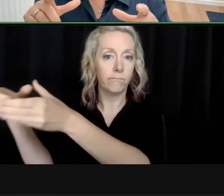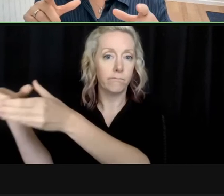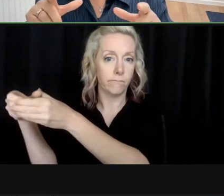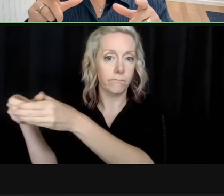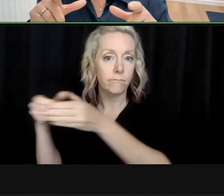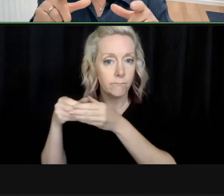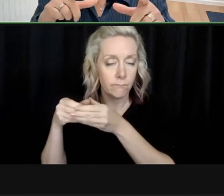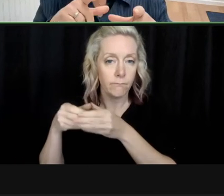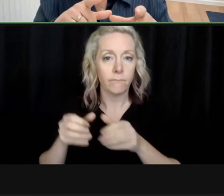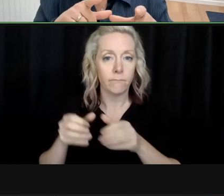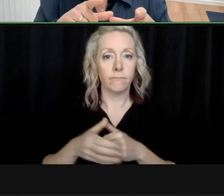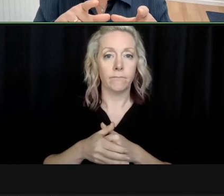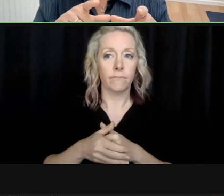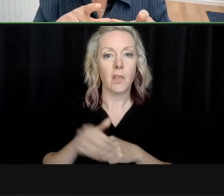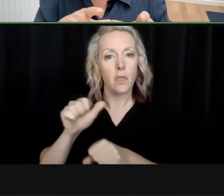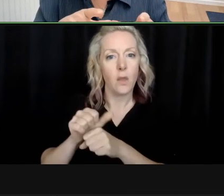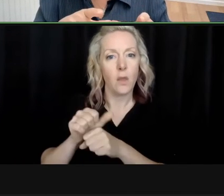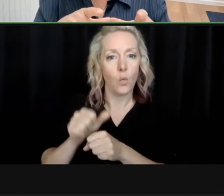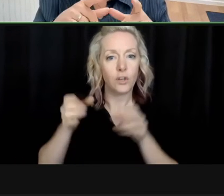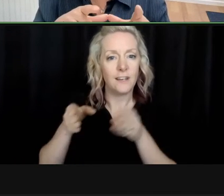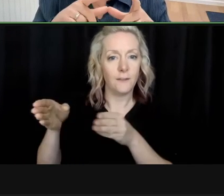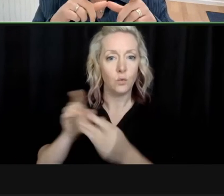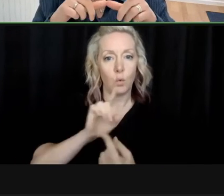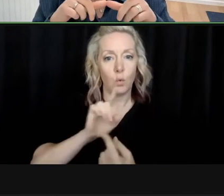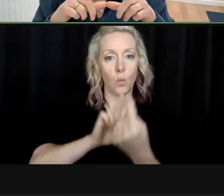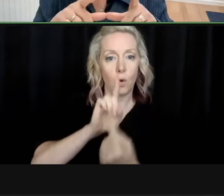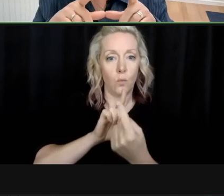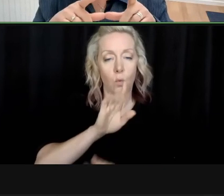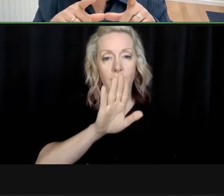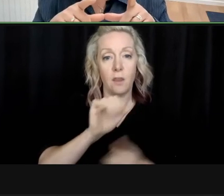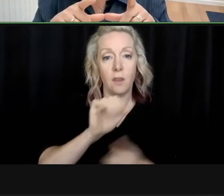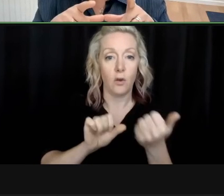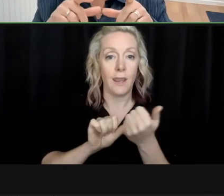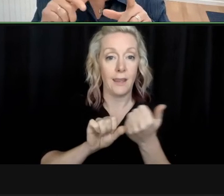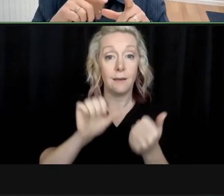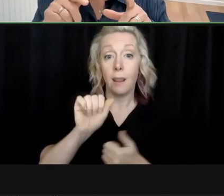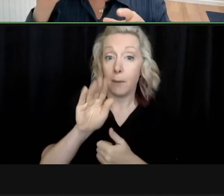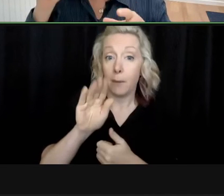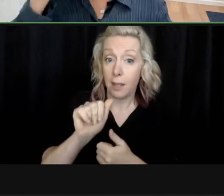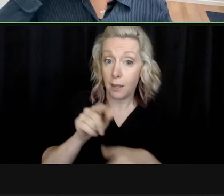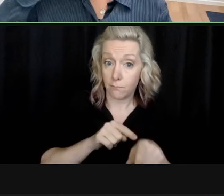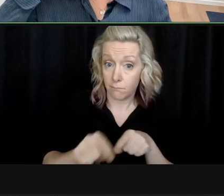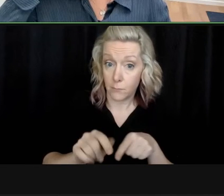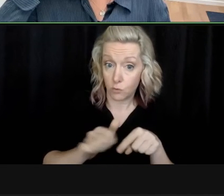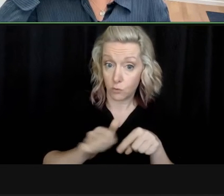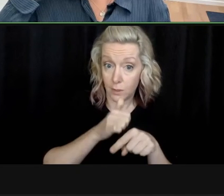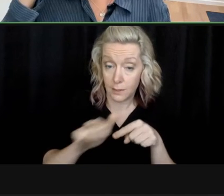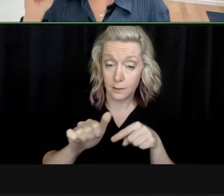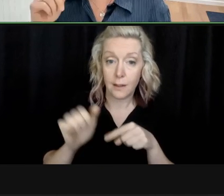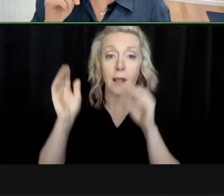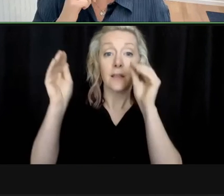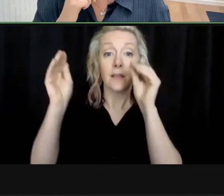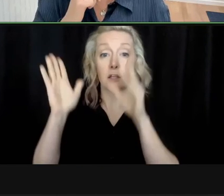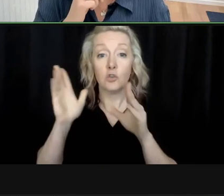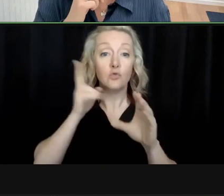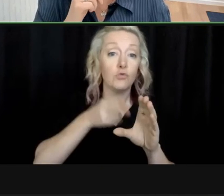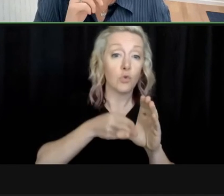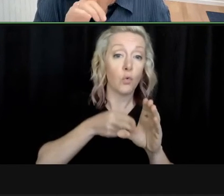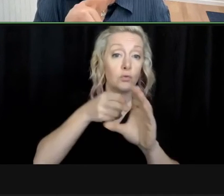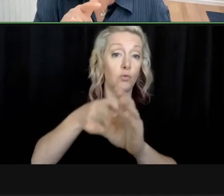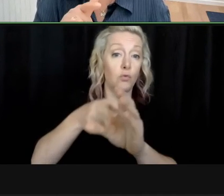primarily they each worked individually, one-on-one with their ABA aides, and then the teacher coming around and working with them.